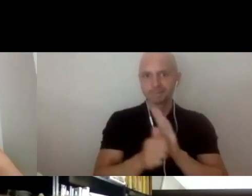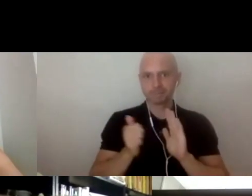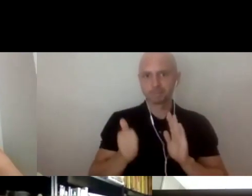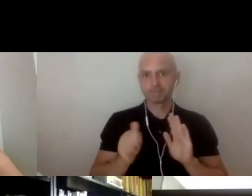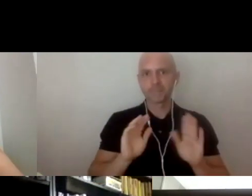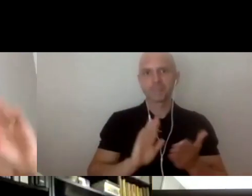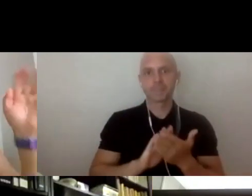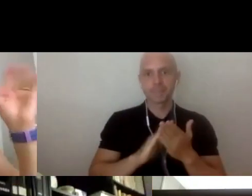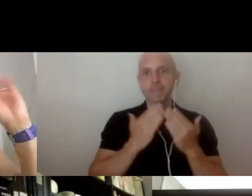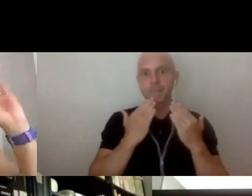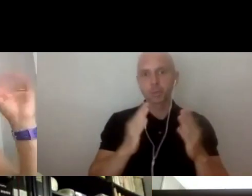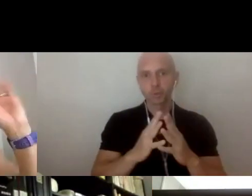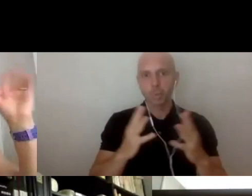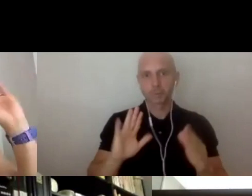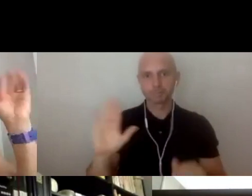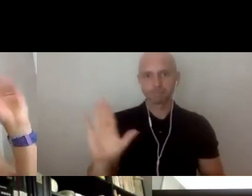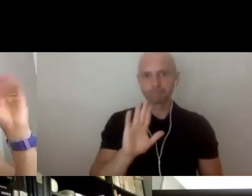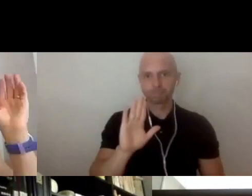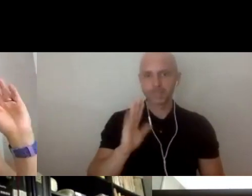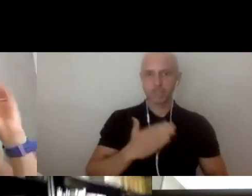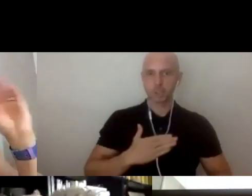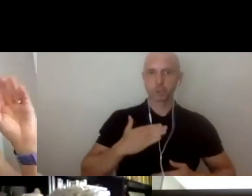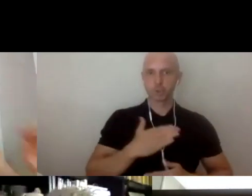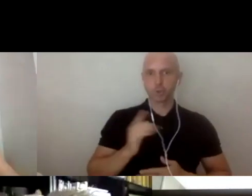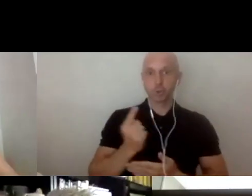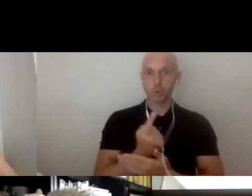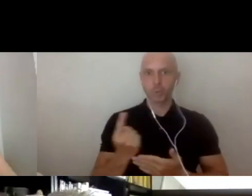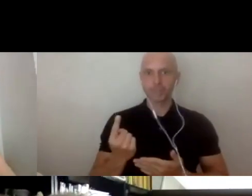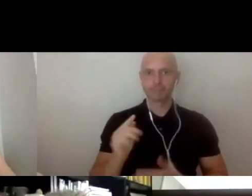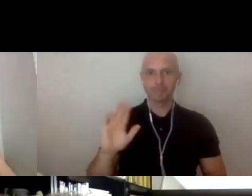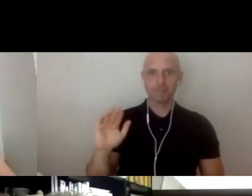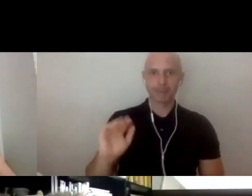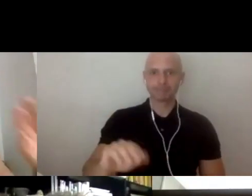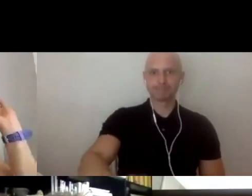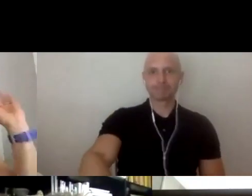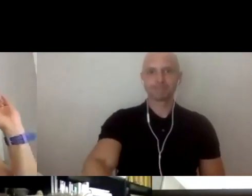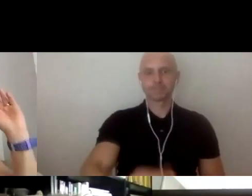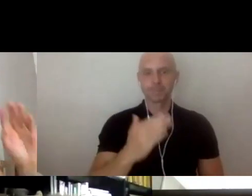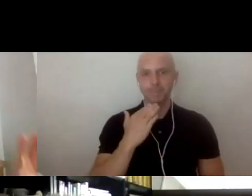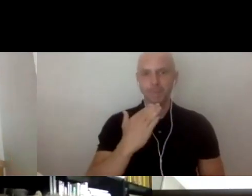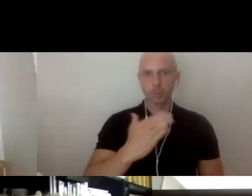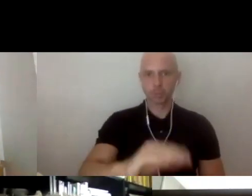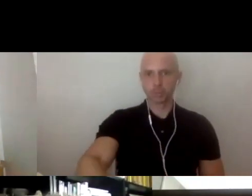thank you very much. Enjoy the rest of your week. Bye, people. Thank you.